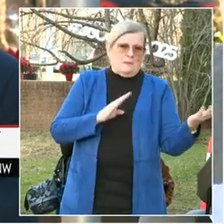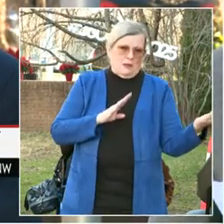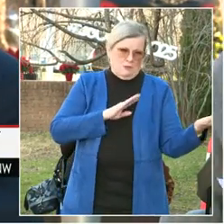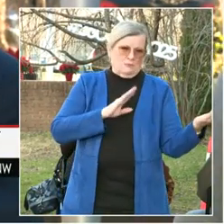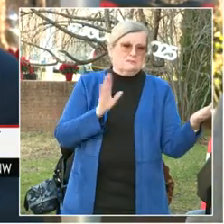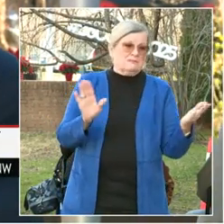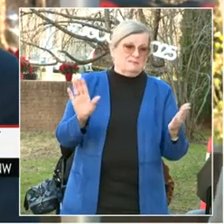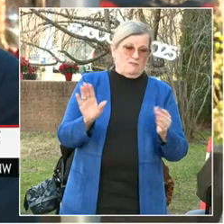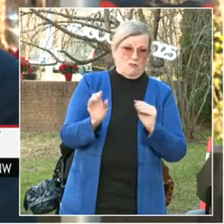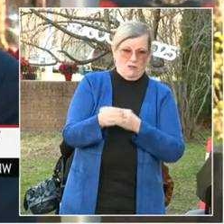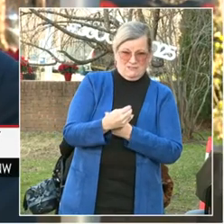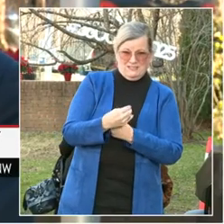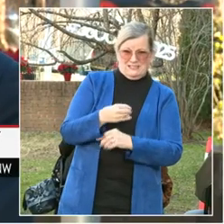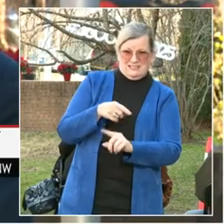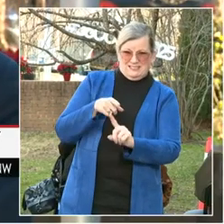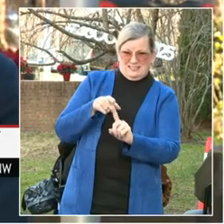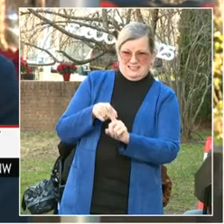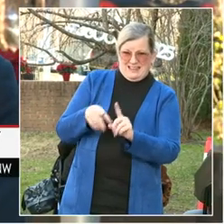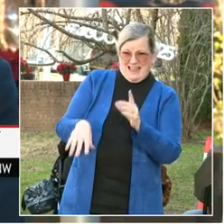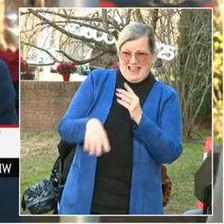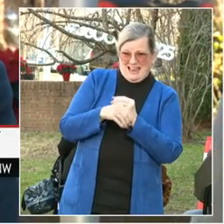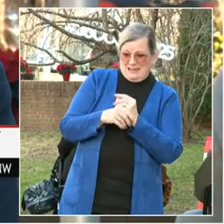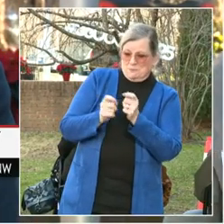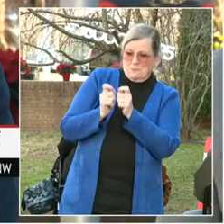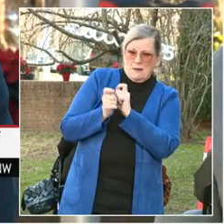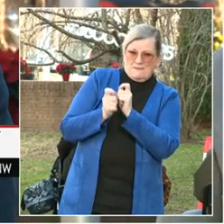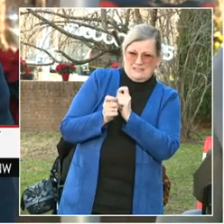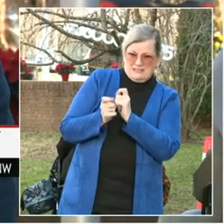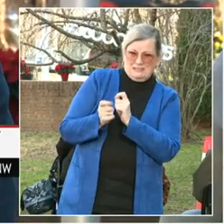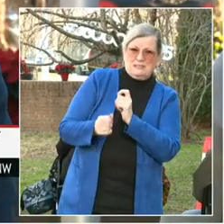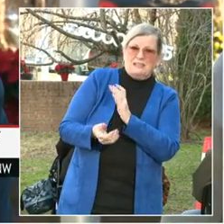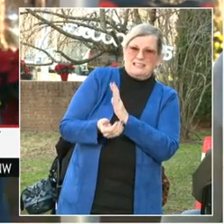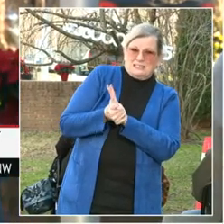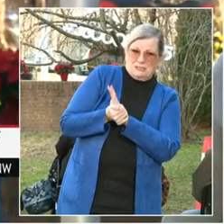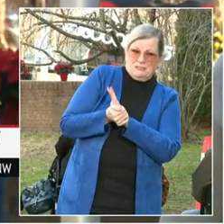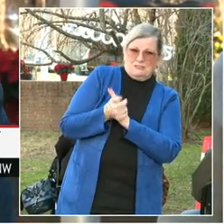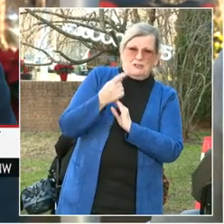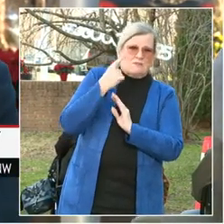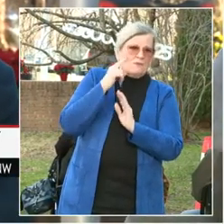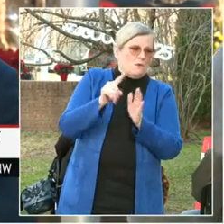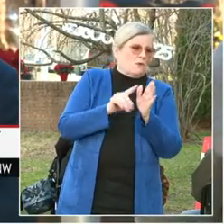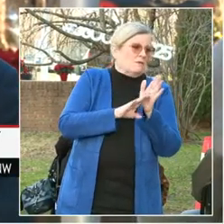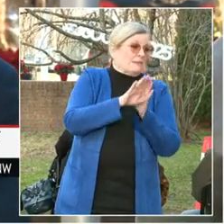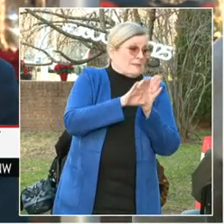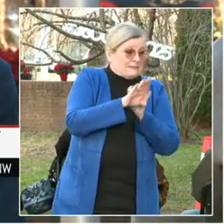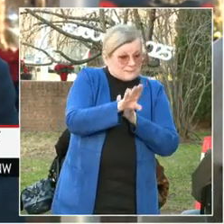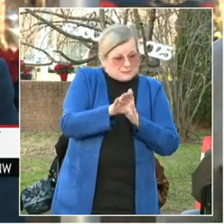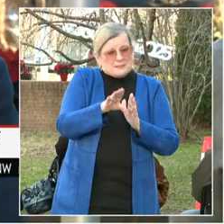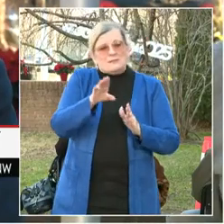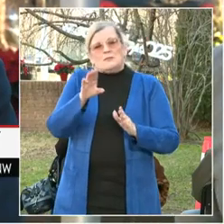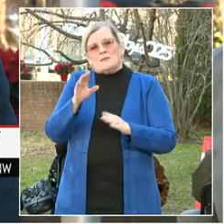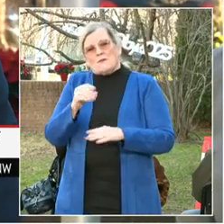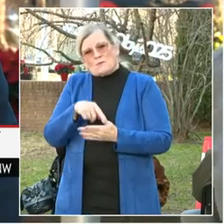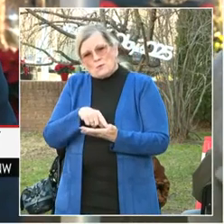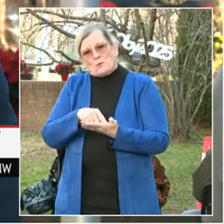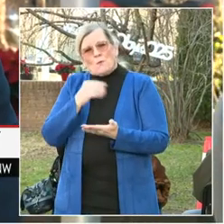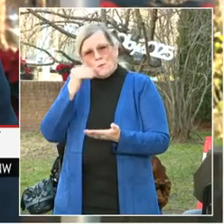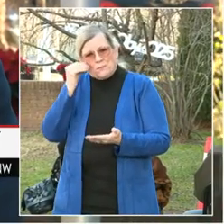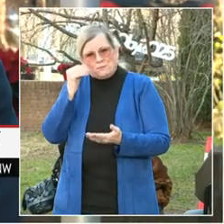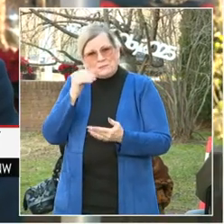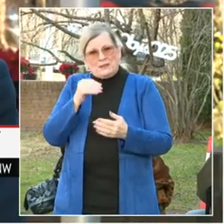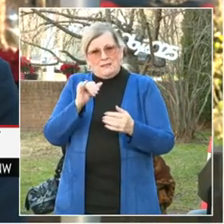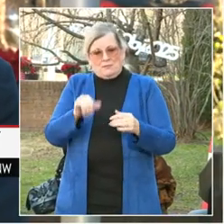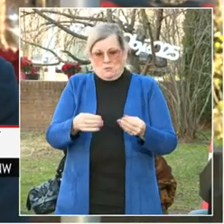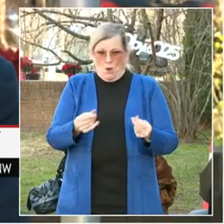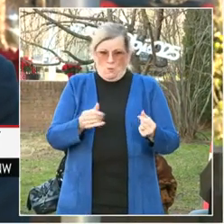recommend amendments to the zoning regulations that allow for development of affordable housing on properties owned by faith-based institutions. While it has been focused